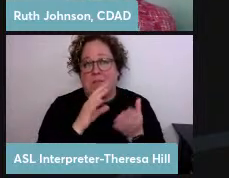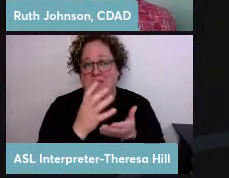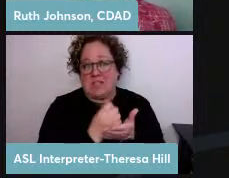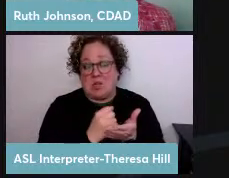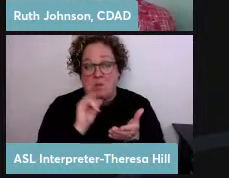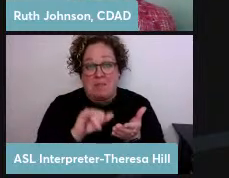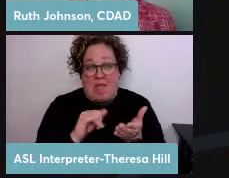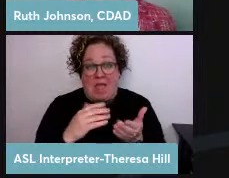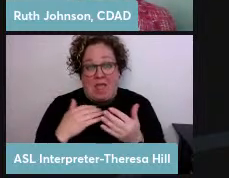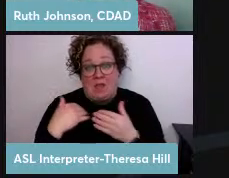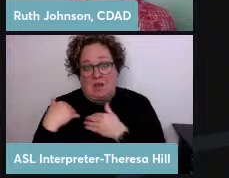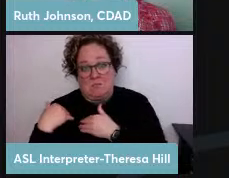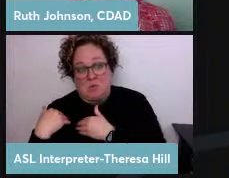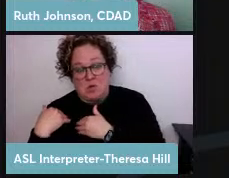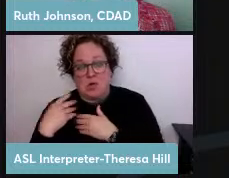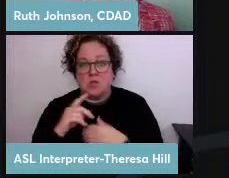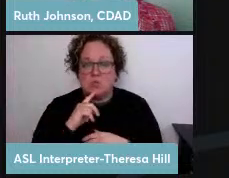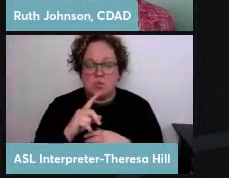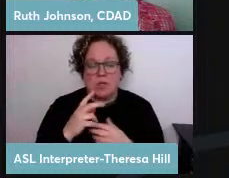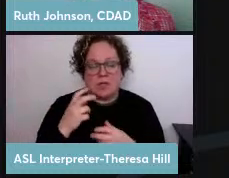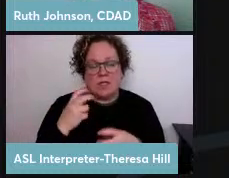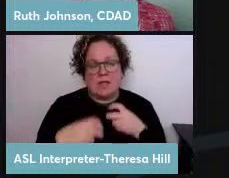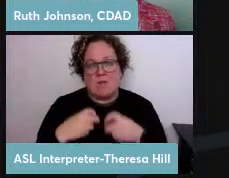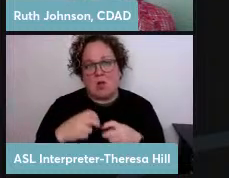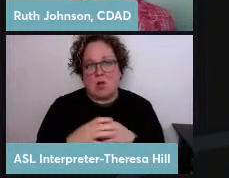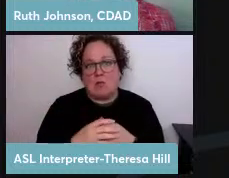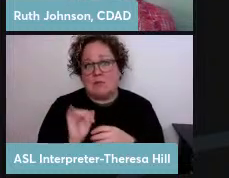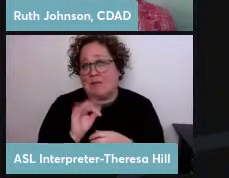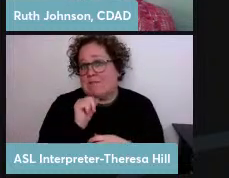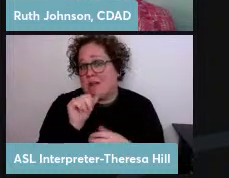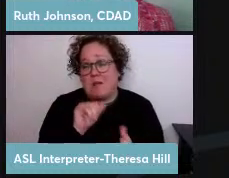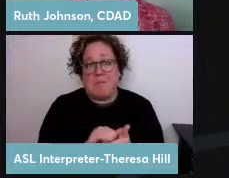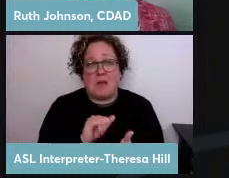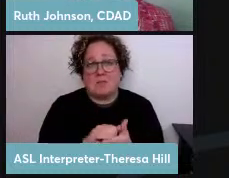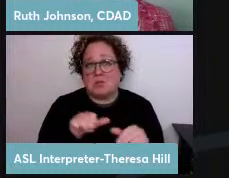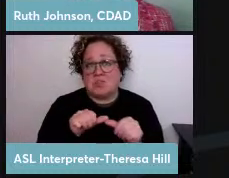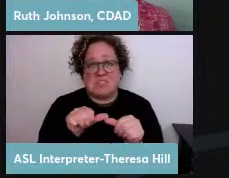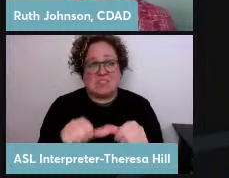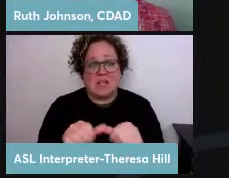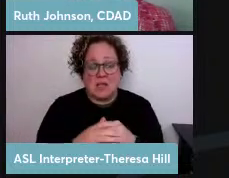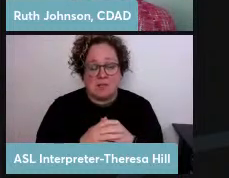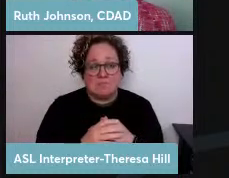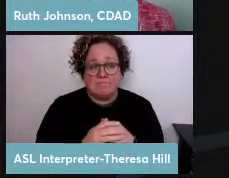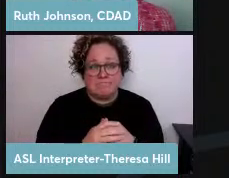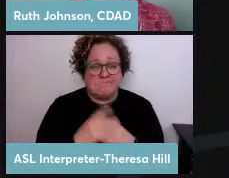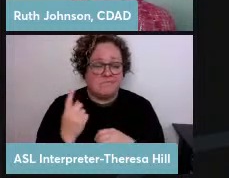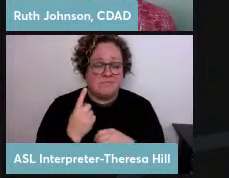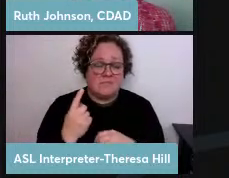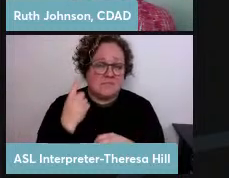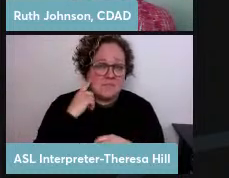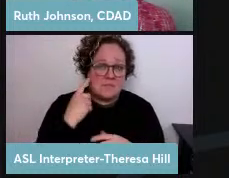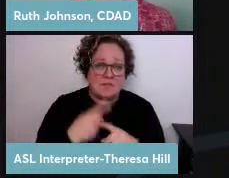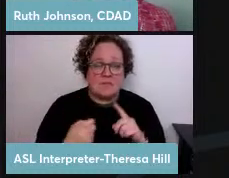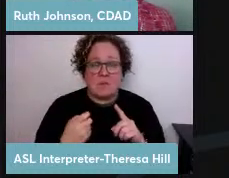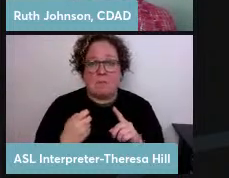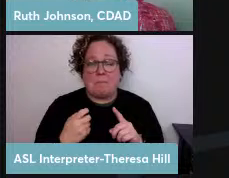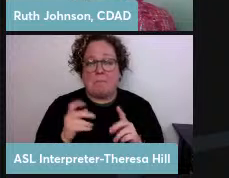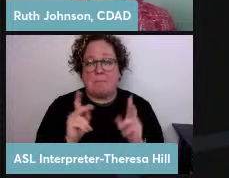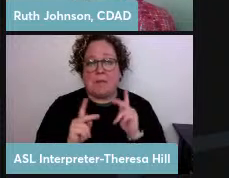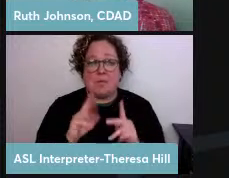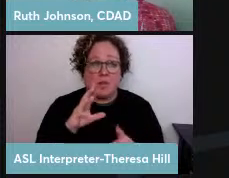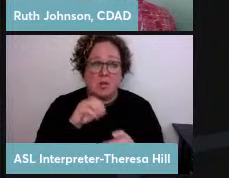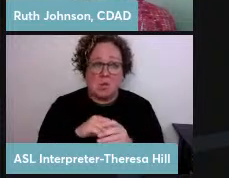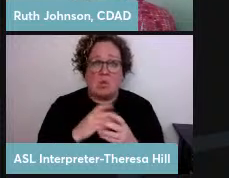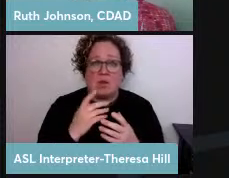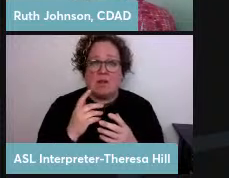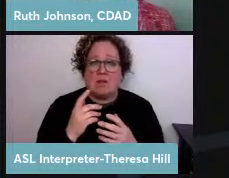cost burden is very difficult, if not impossible, to sustain. I often hear from people, even including